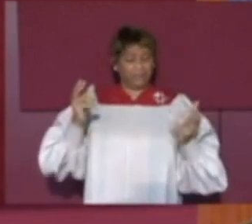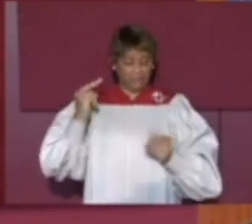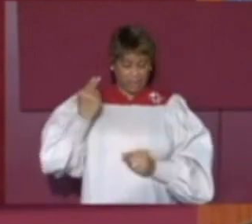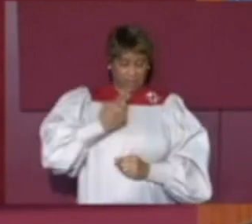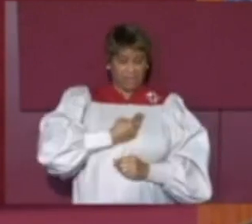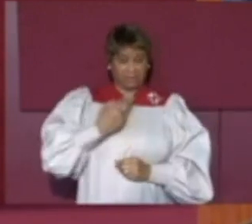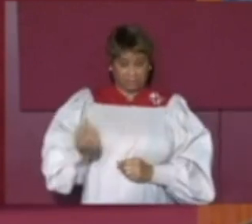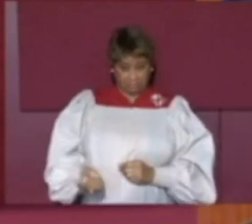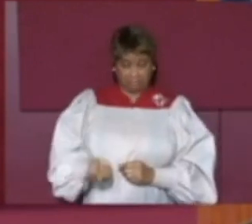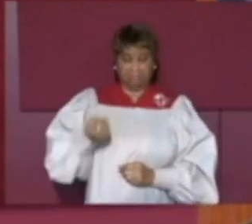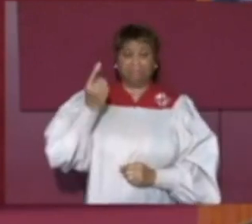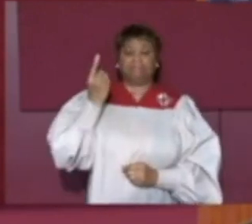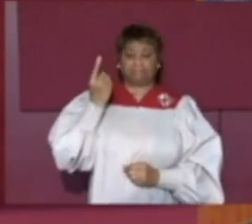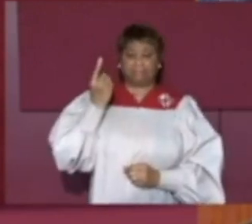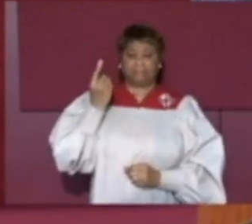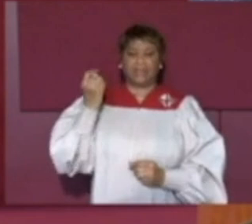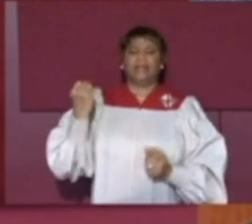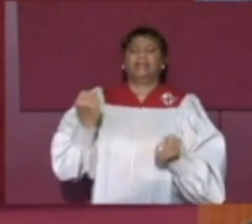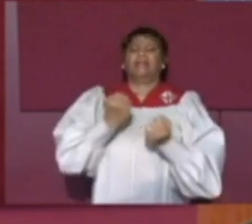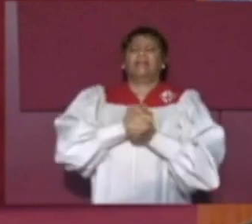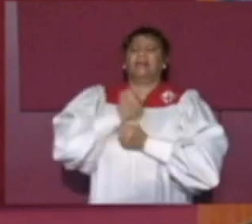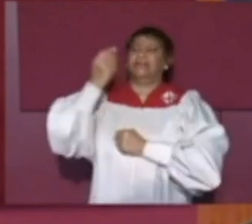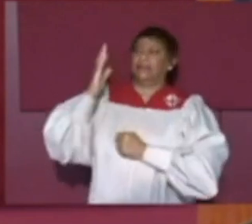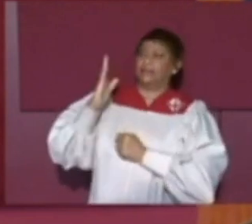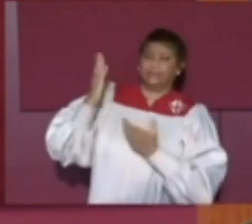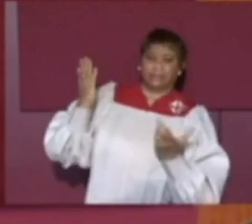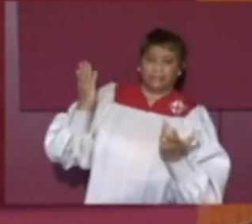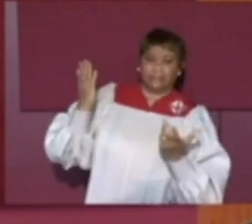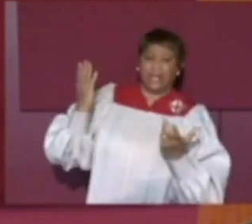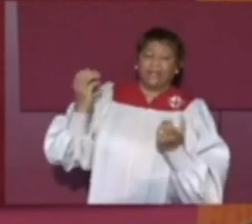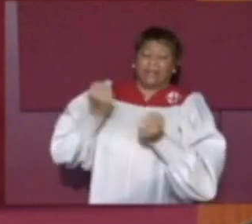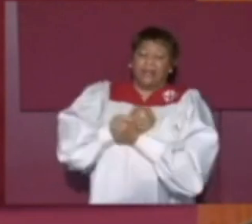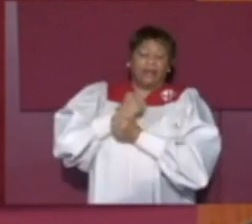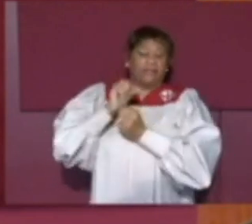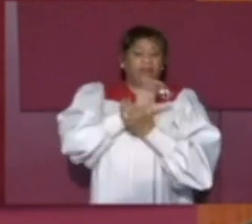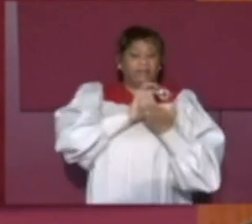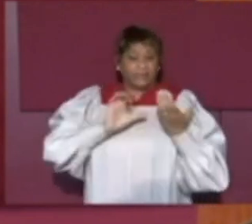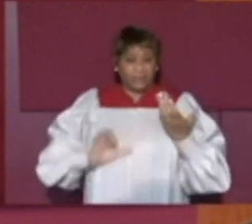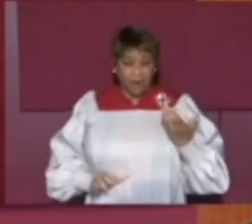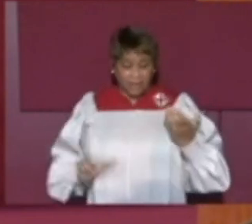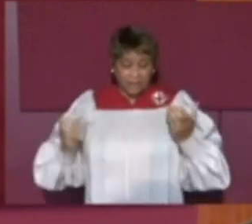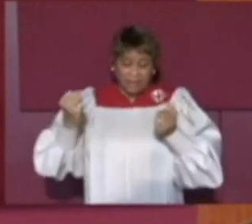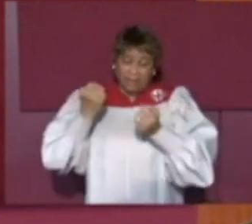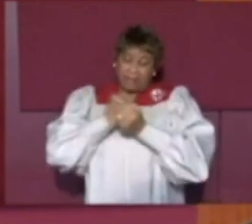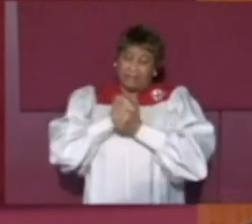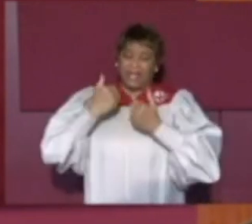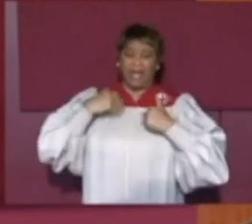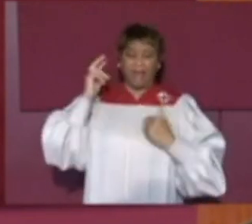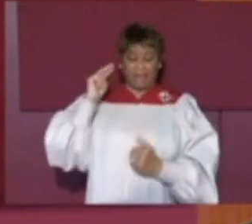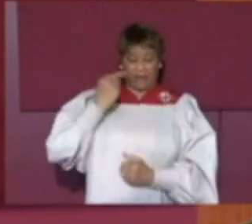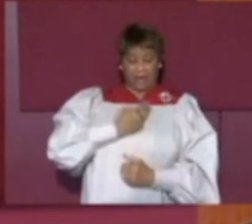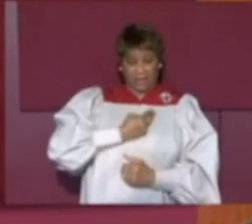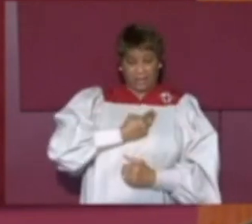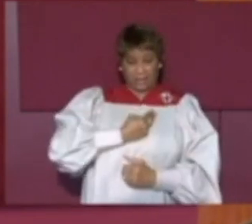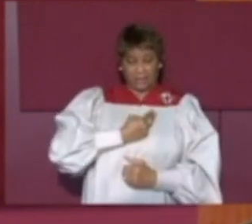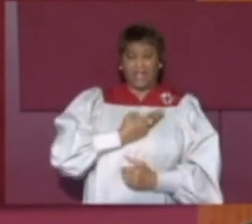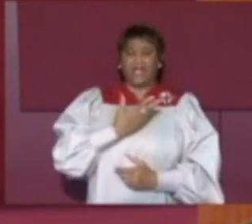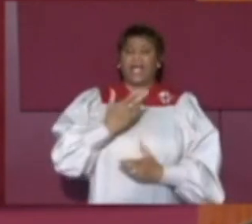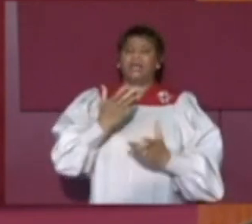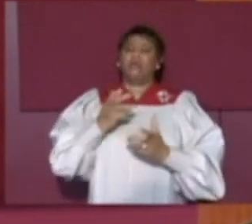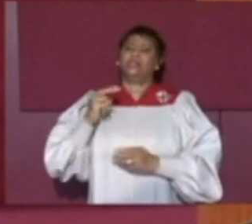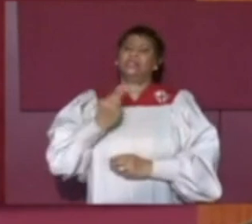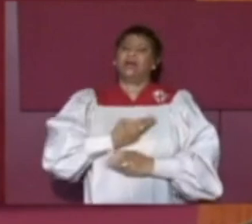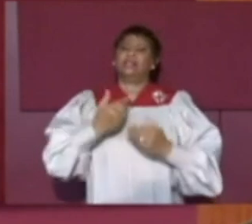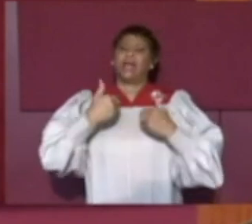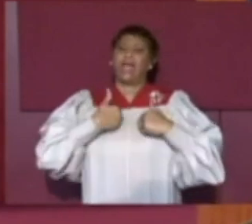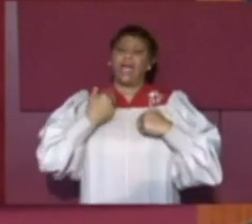to understand that love, to understand the love of Christ, the love that he has for us and the love that he desires for